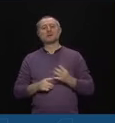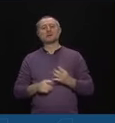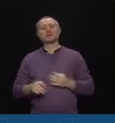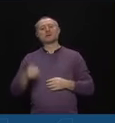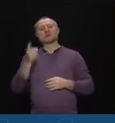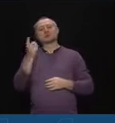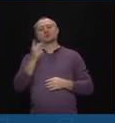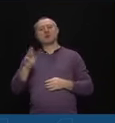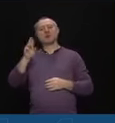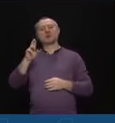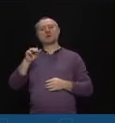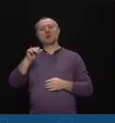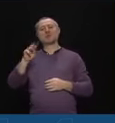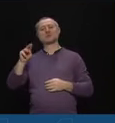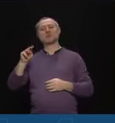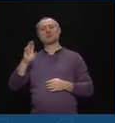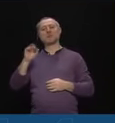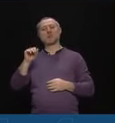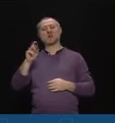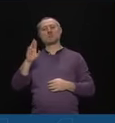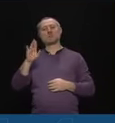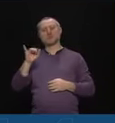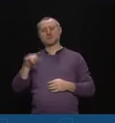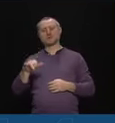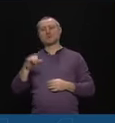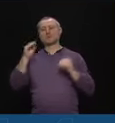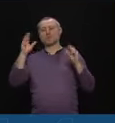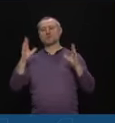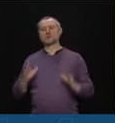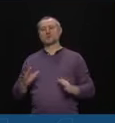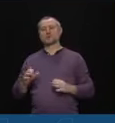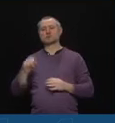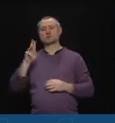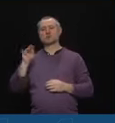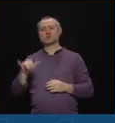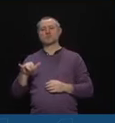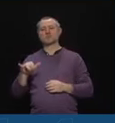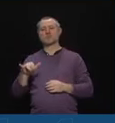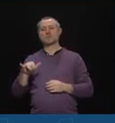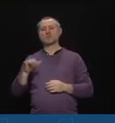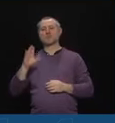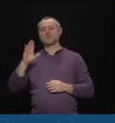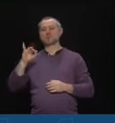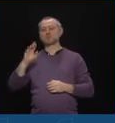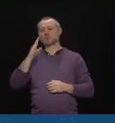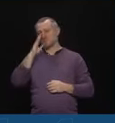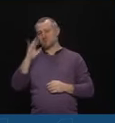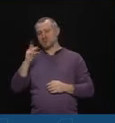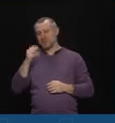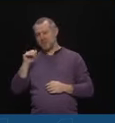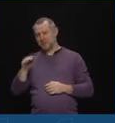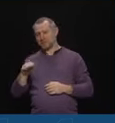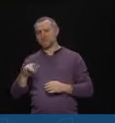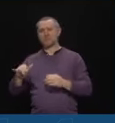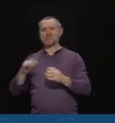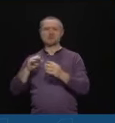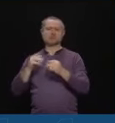and professor of history at SUNY Binghamton, who focuses on connecting the events of the past to today's stories.